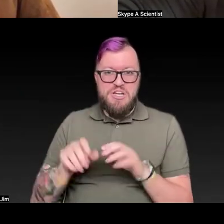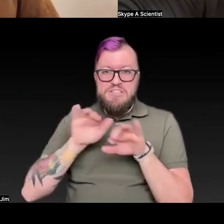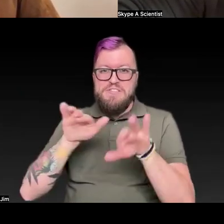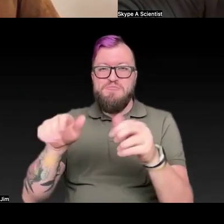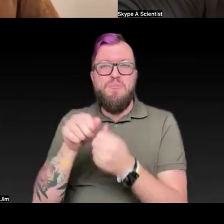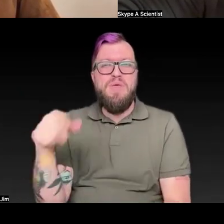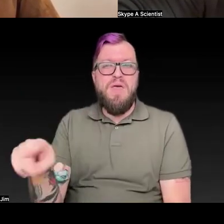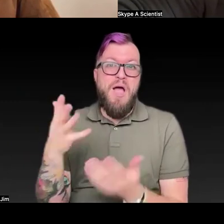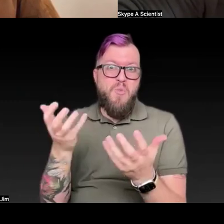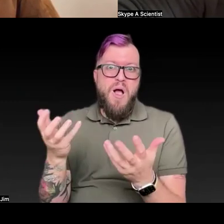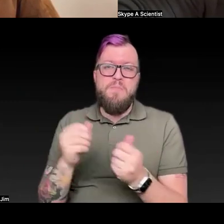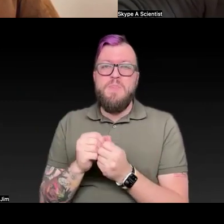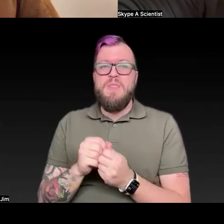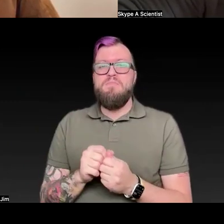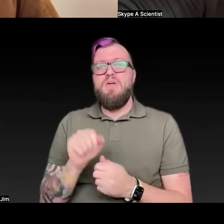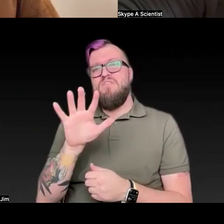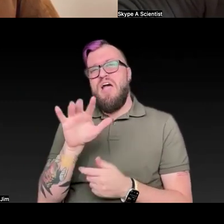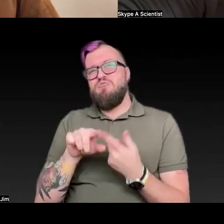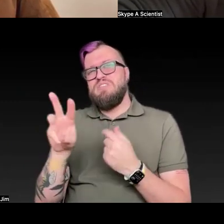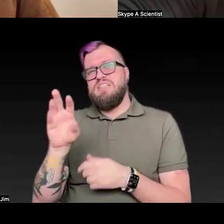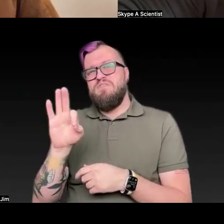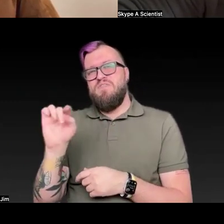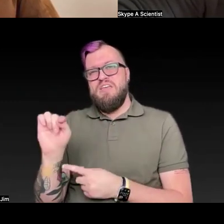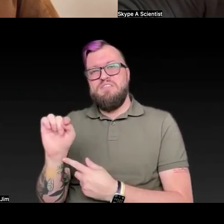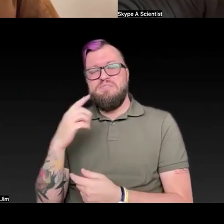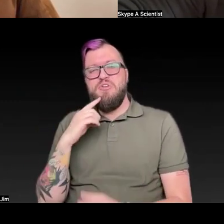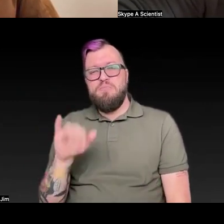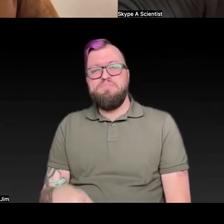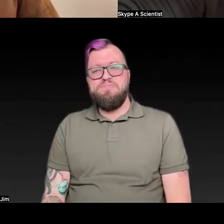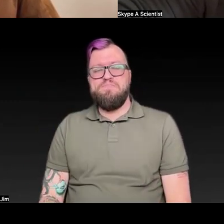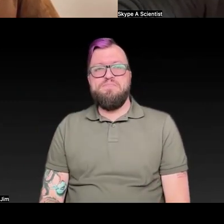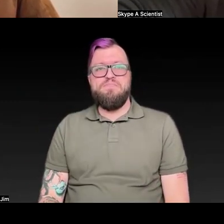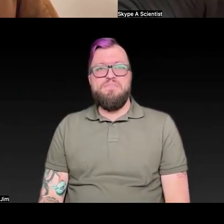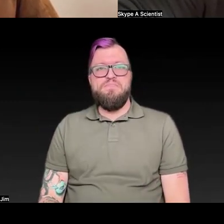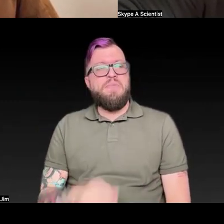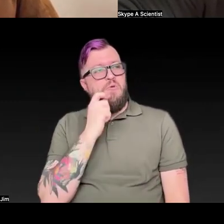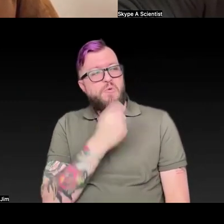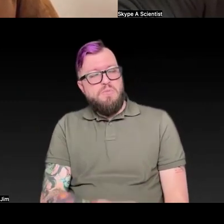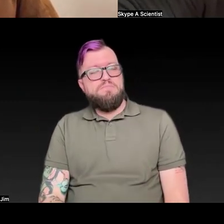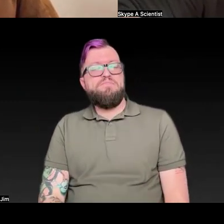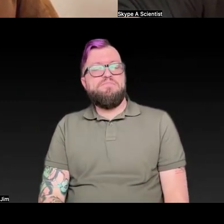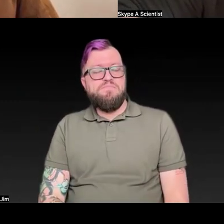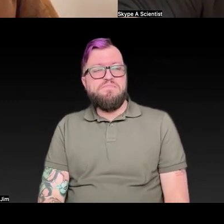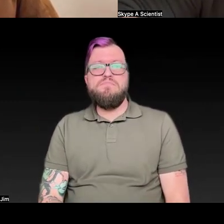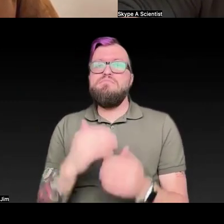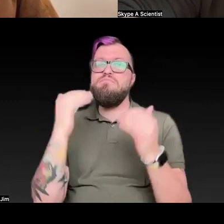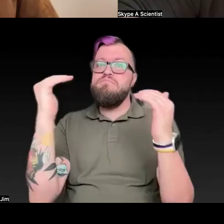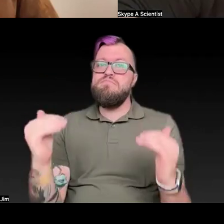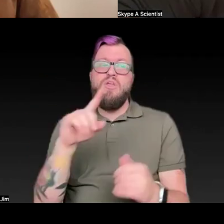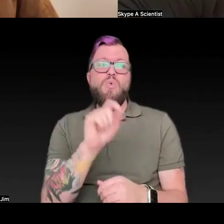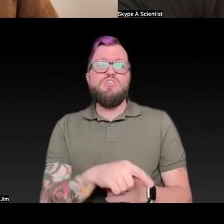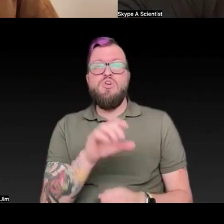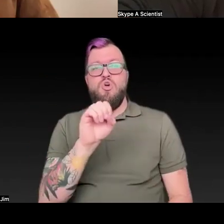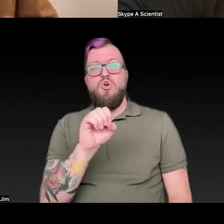Hmm, are 5 or 6 feet long and weigh a good bit more. cool. Our next question comes from Orlando